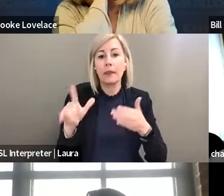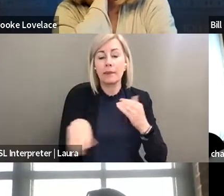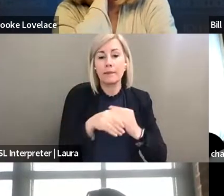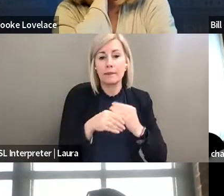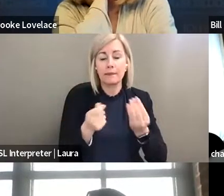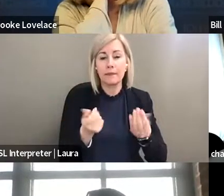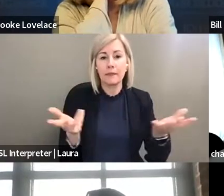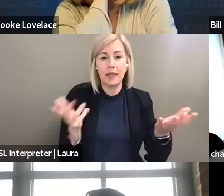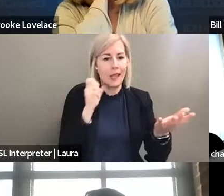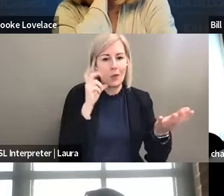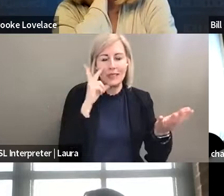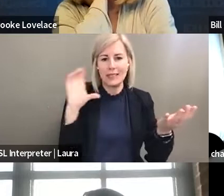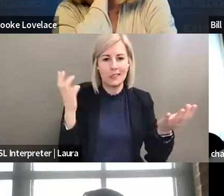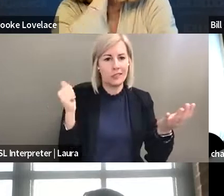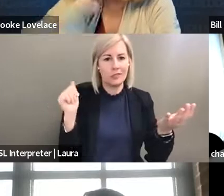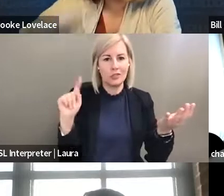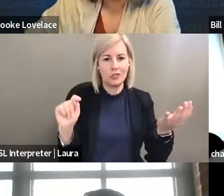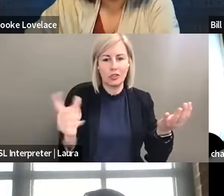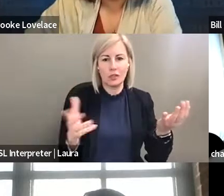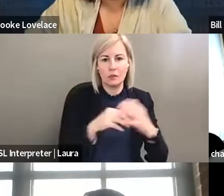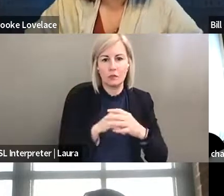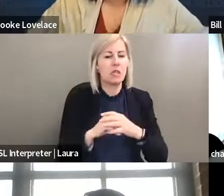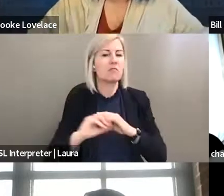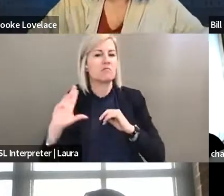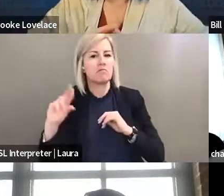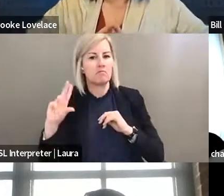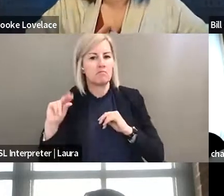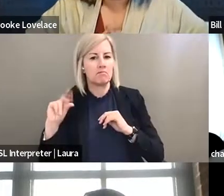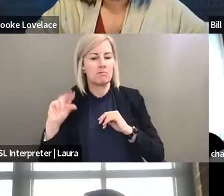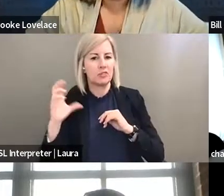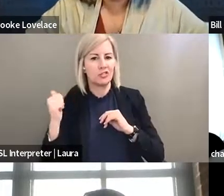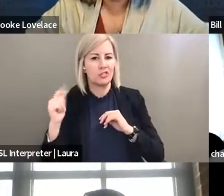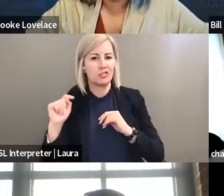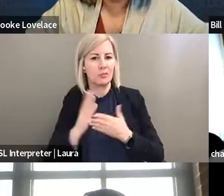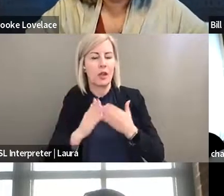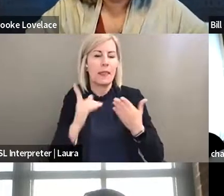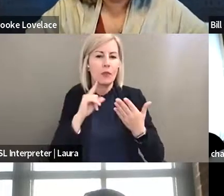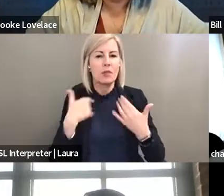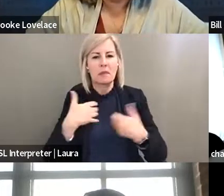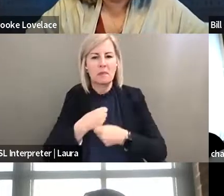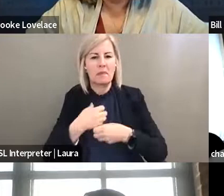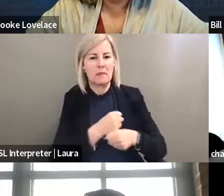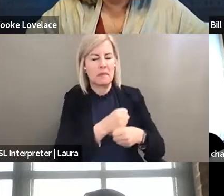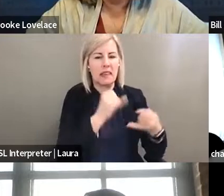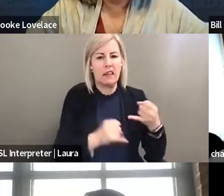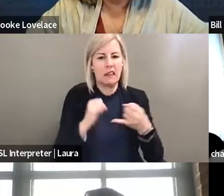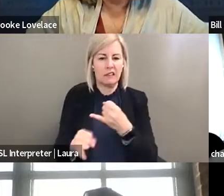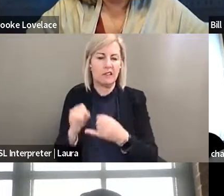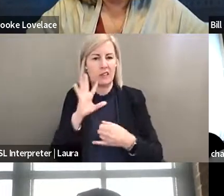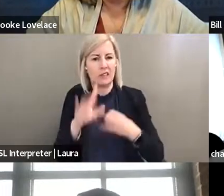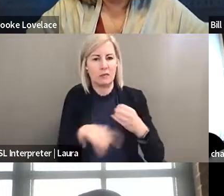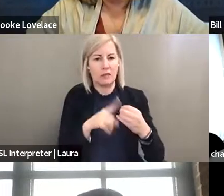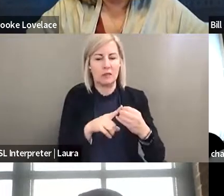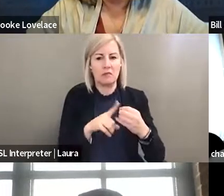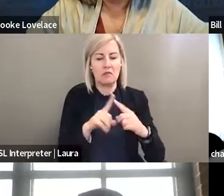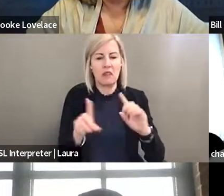that. I don't see the chat, so. No, nothing yet on the chat part. I mean, I think there's some things we can summarize at the end and talk through that I think are kind